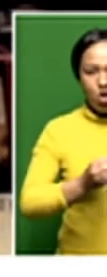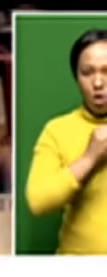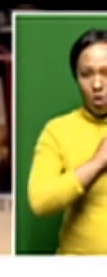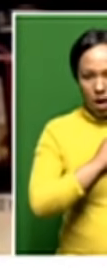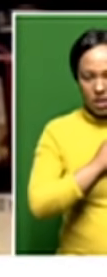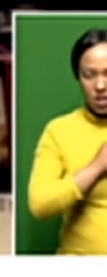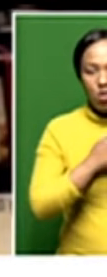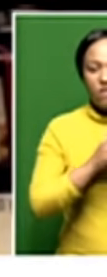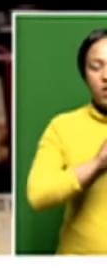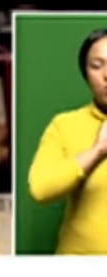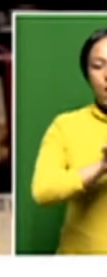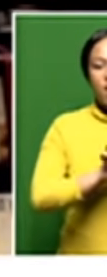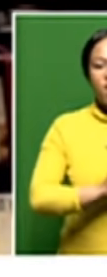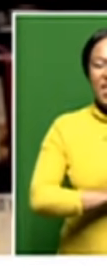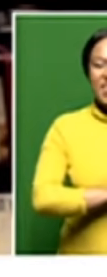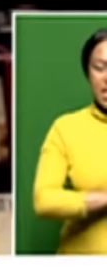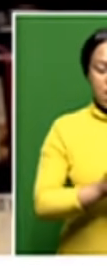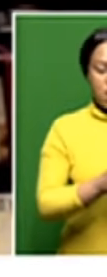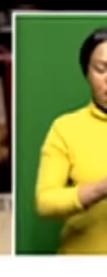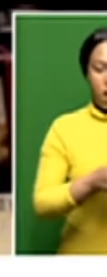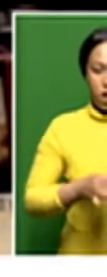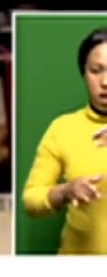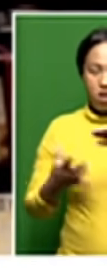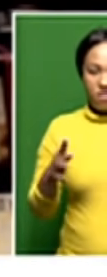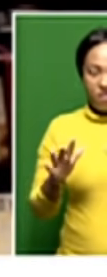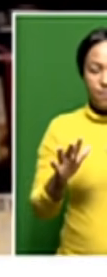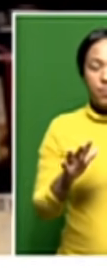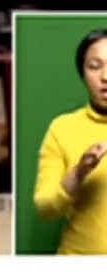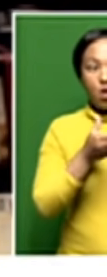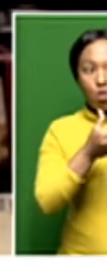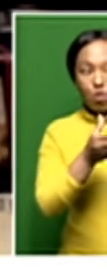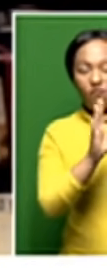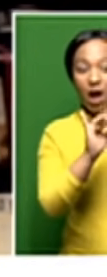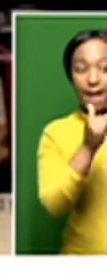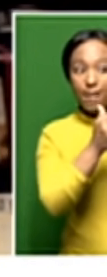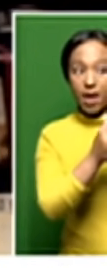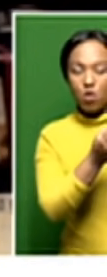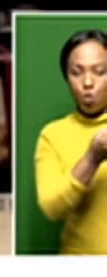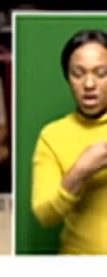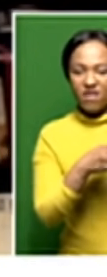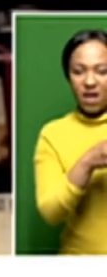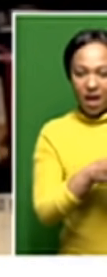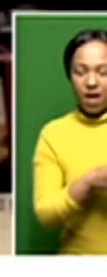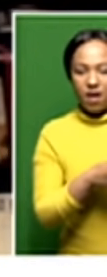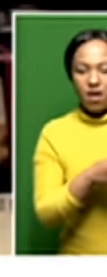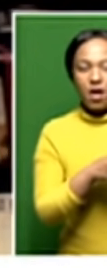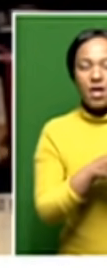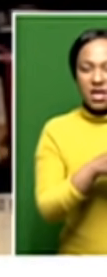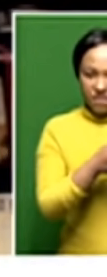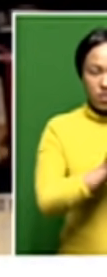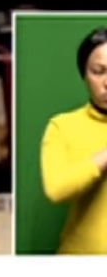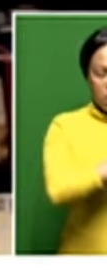wrong. We identified 3 batches of cans, and in engagement with the can supplier, they identified a further